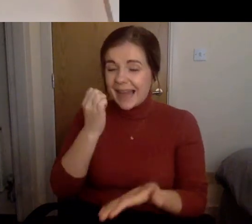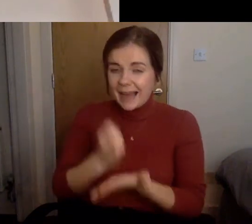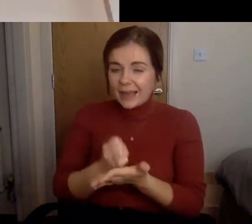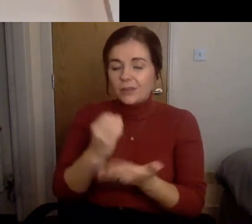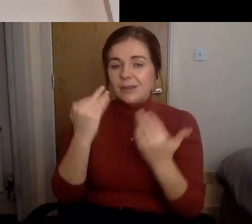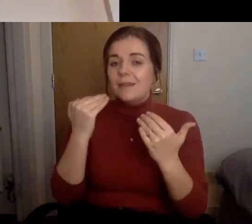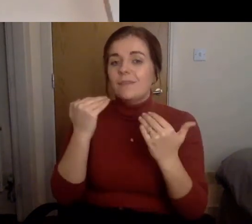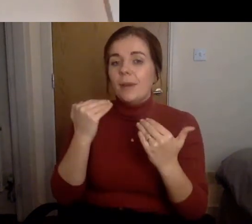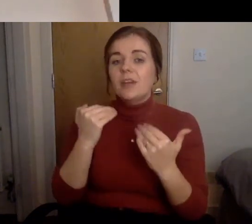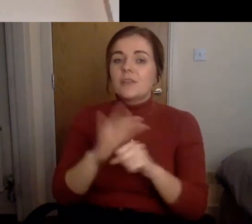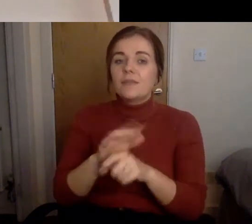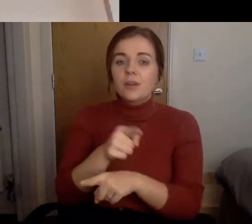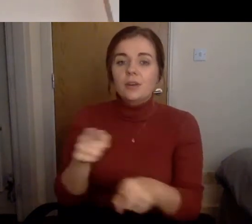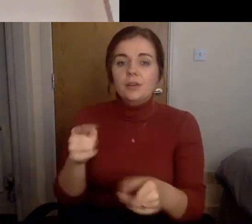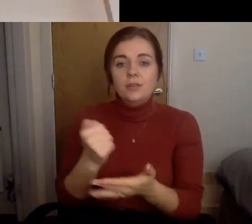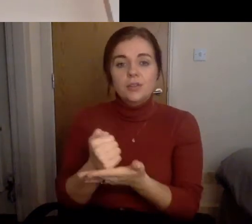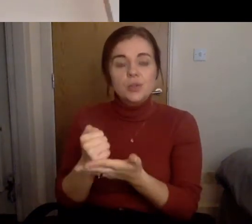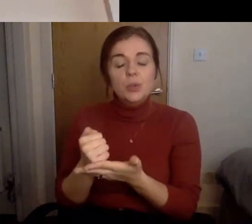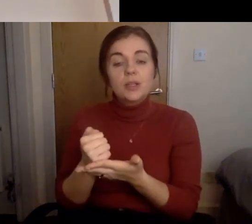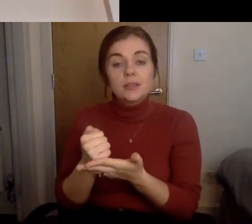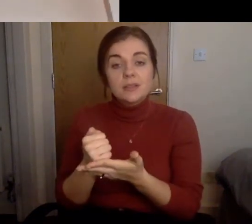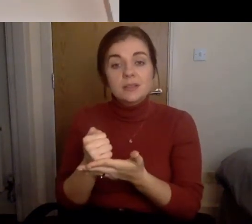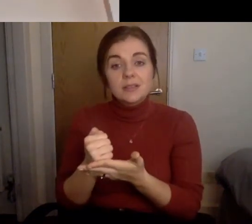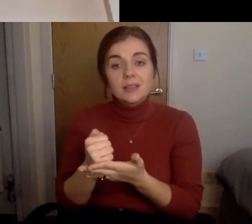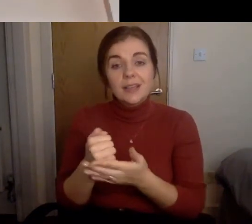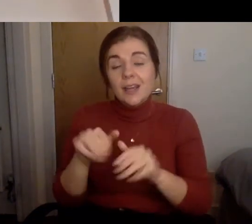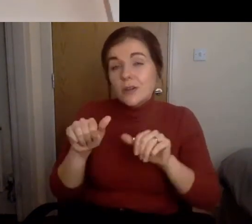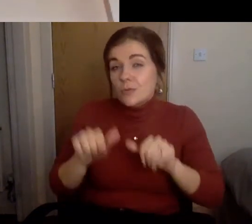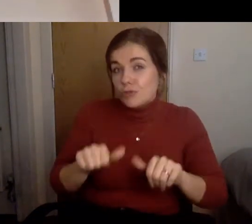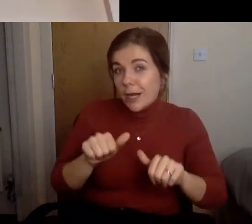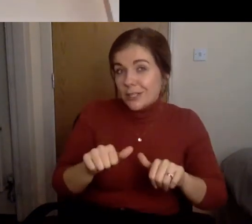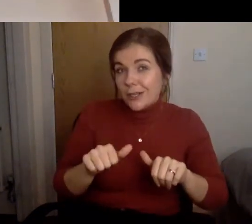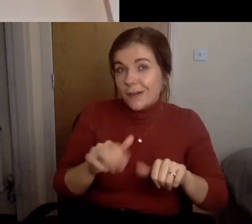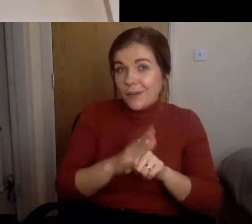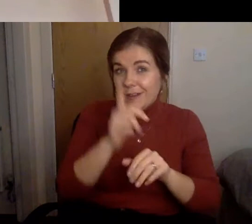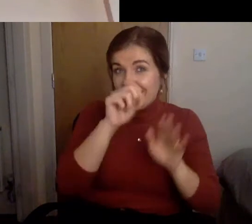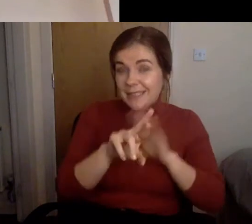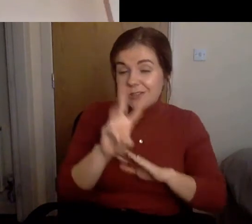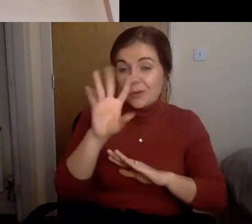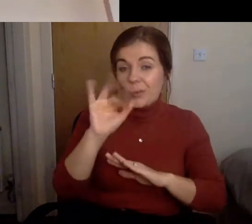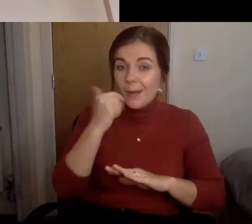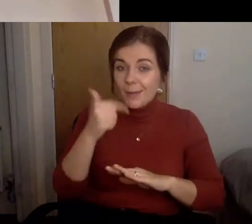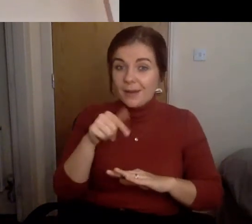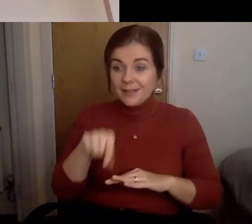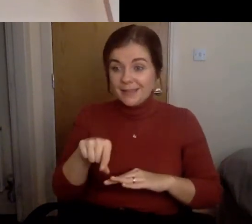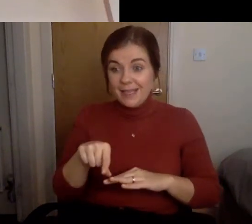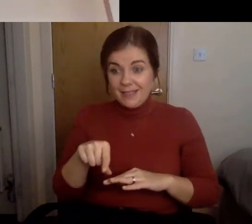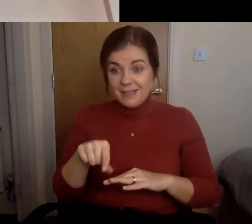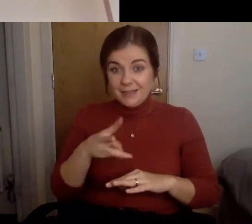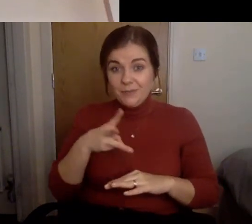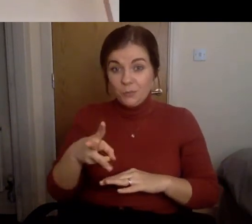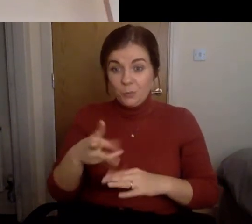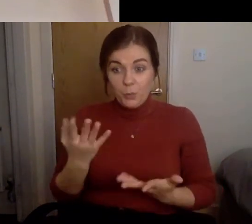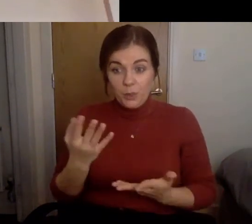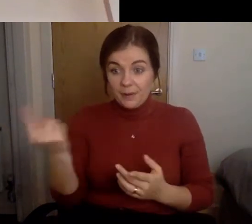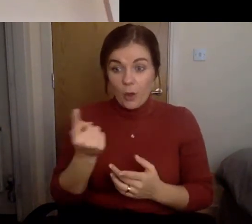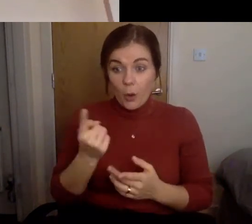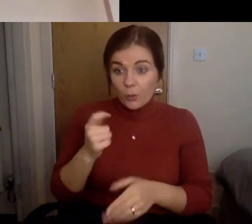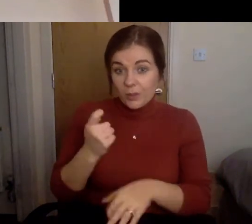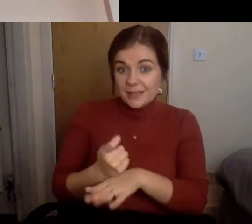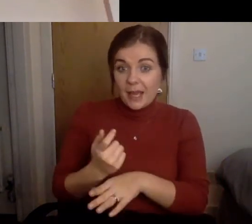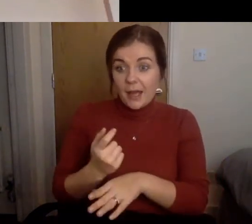too. Yeah. And that it also puts pressure on the teacher too, in the sense of that if this is their, I suppose, their primary or principal engagement with